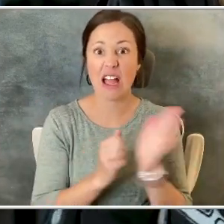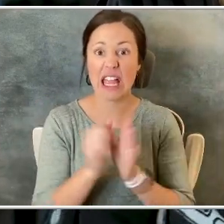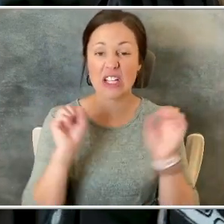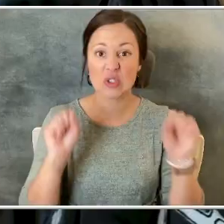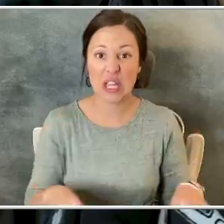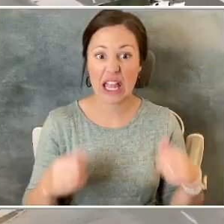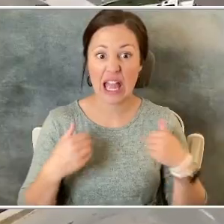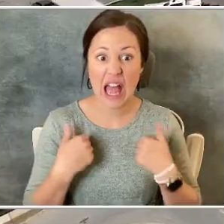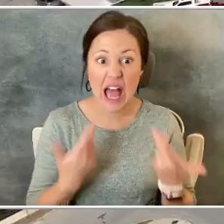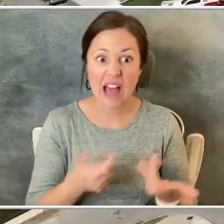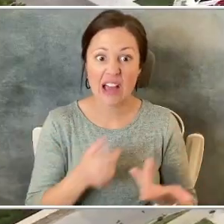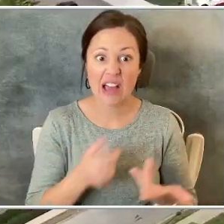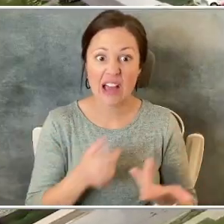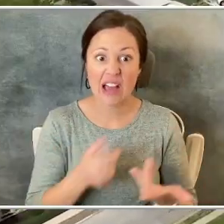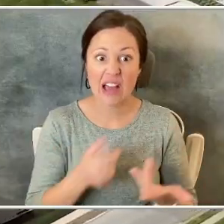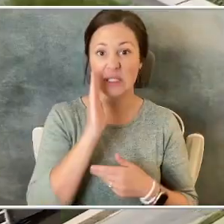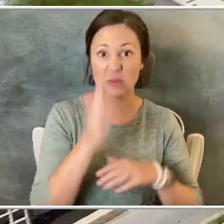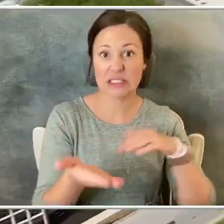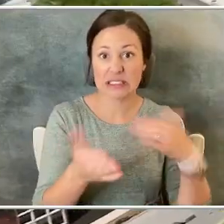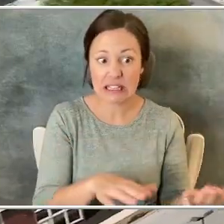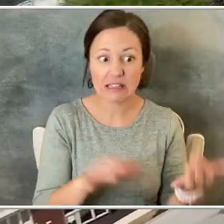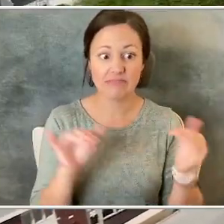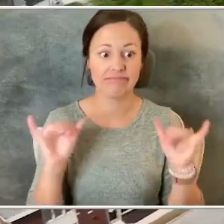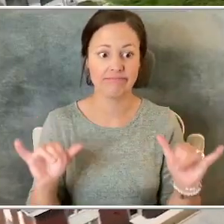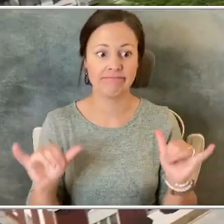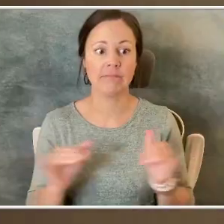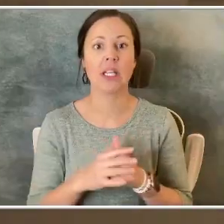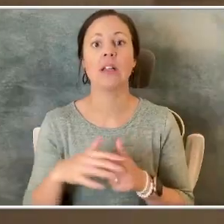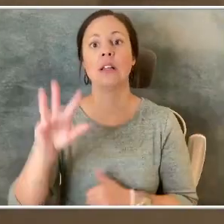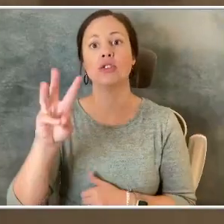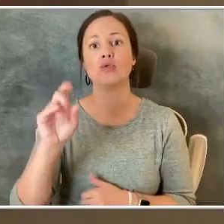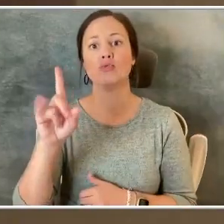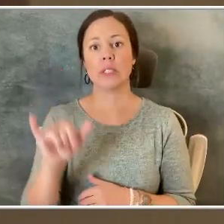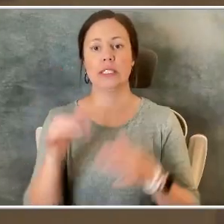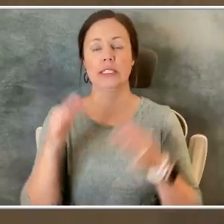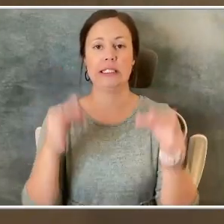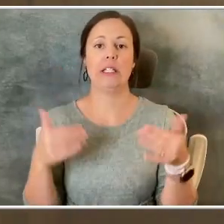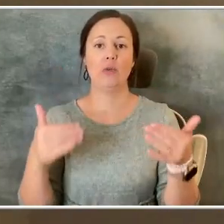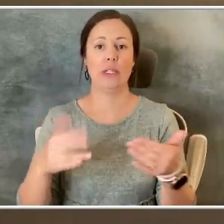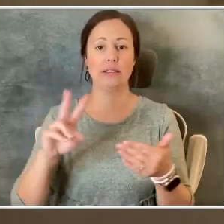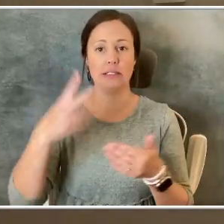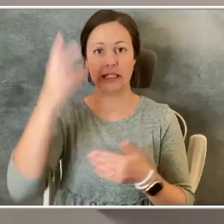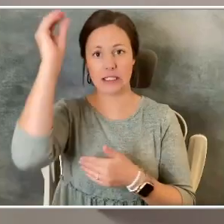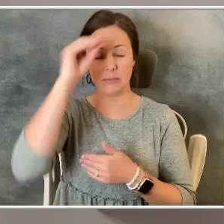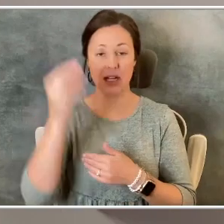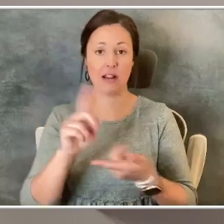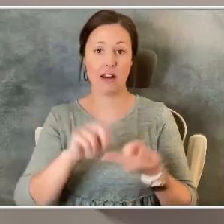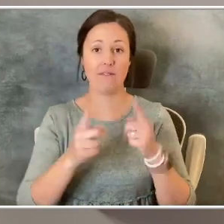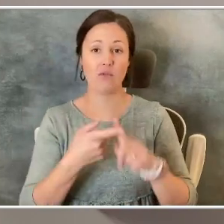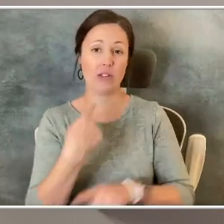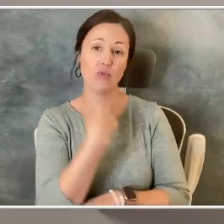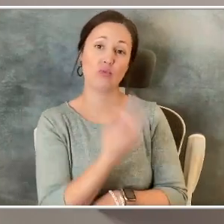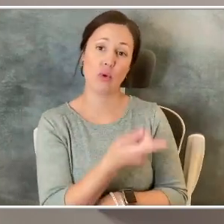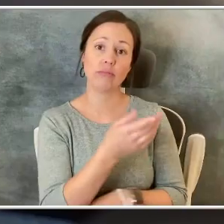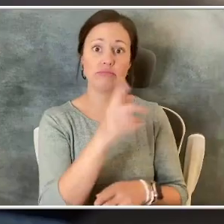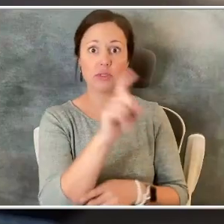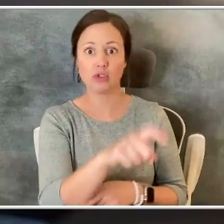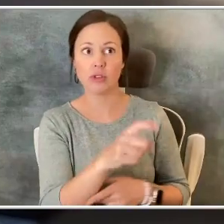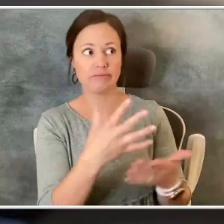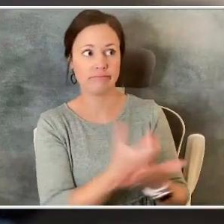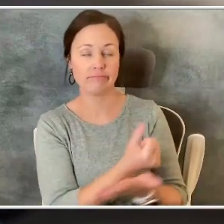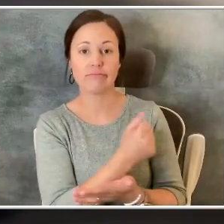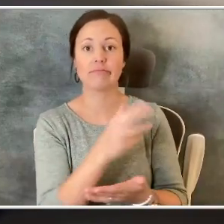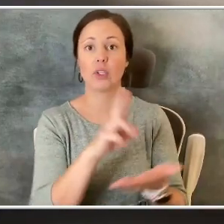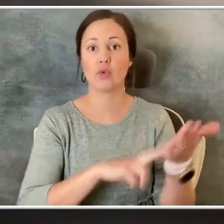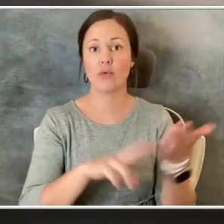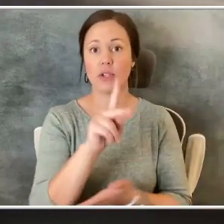don't come back from. Wendy decided to seek a second opinion, and friends directed her to the University of Kansas Cancer Center. That's